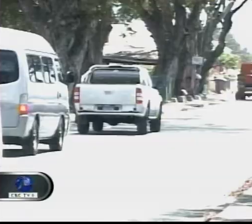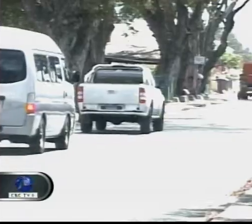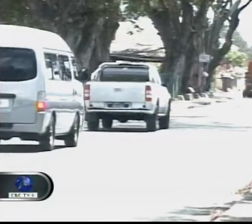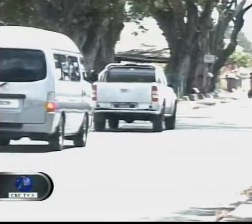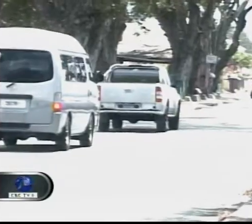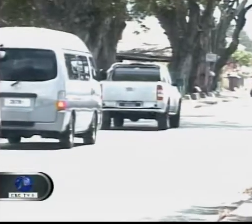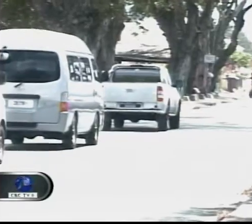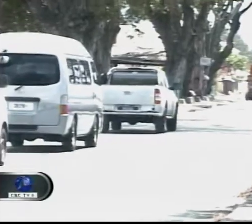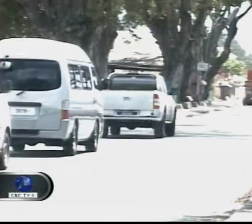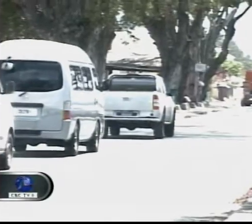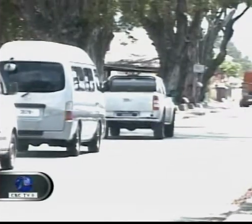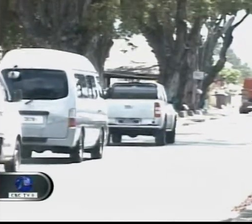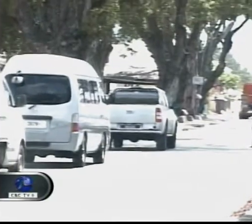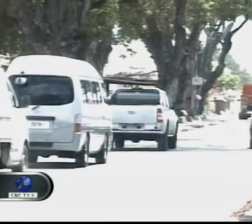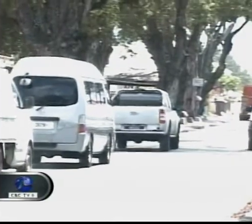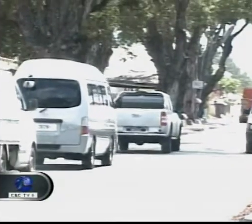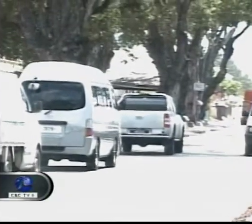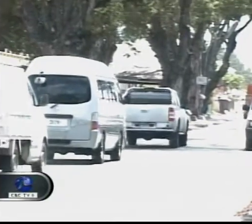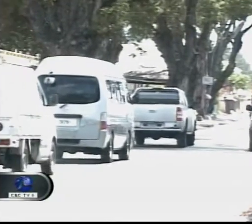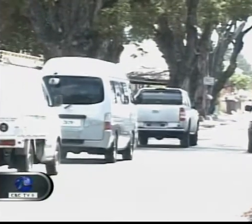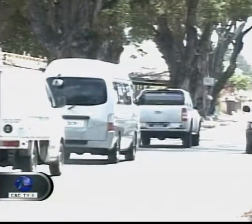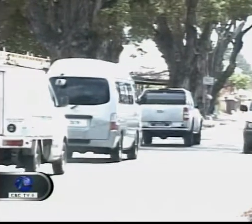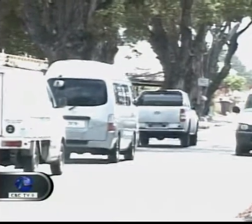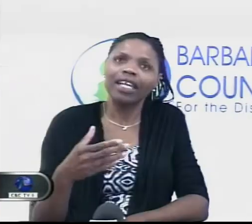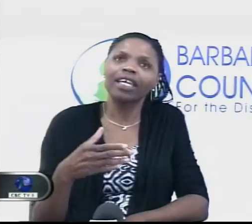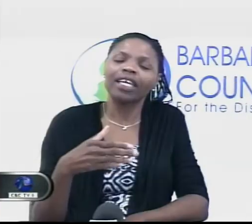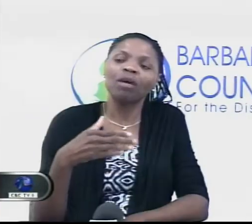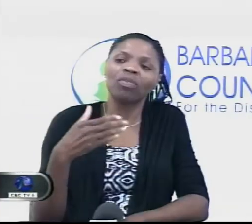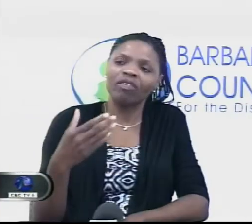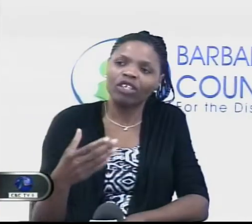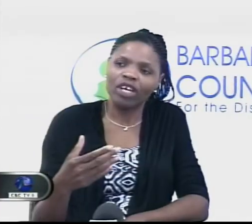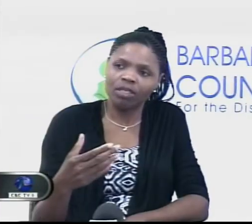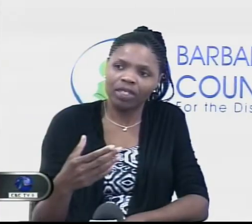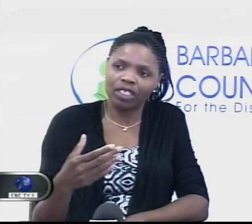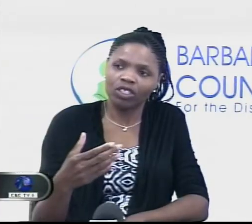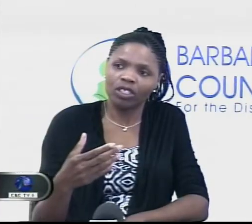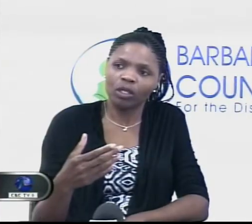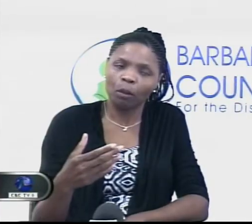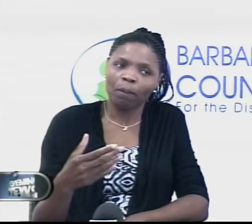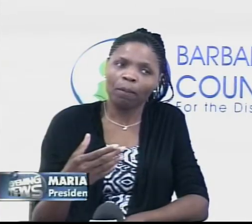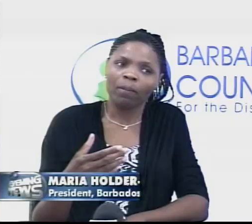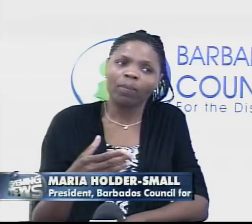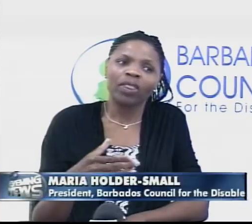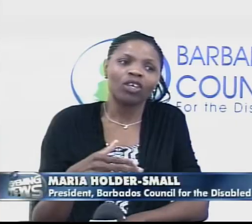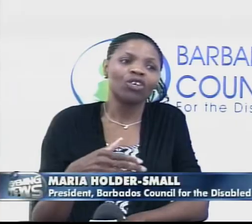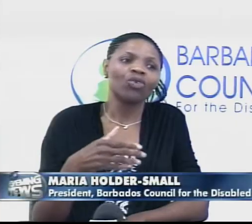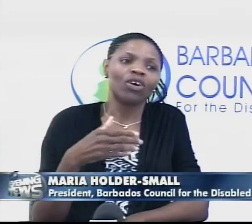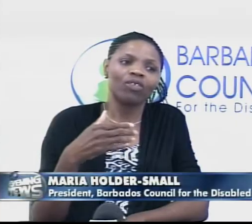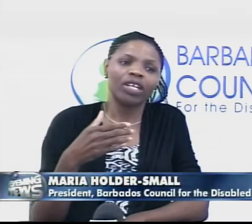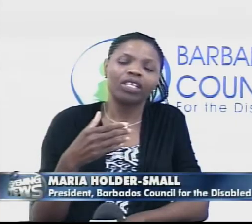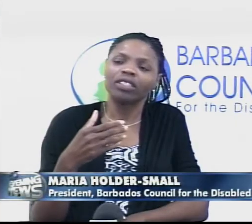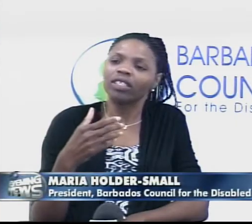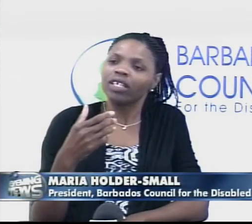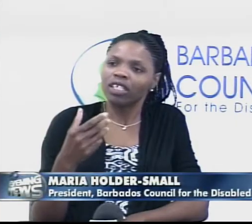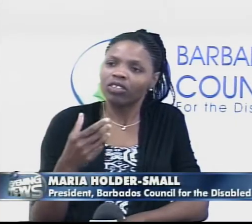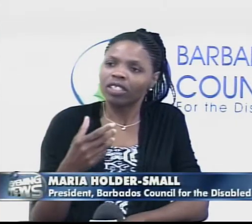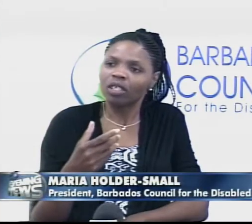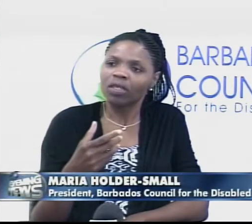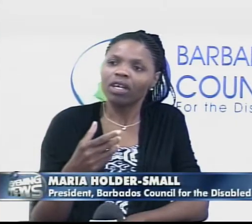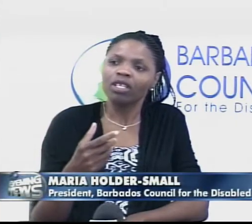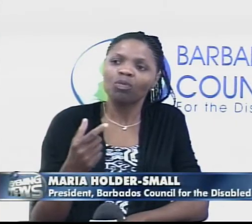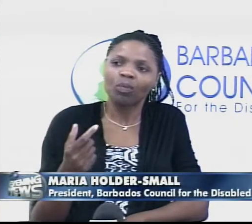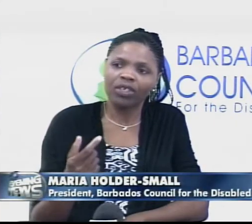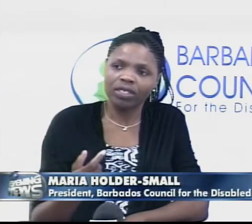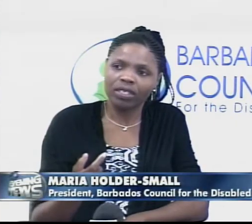crippling private charter costs. For you to go outside and get private transportation, you are running into $100 and